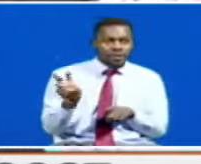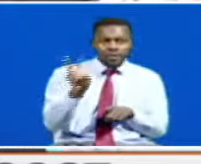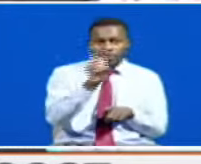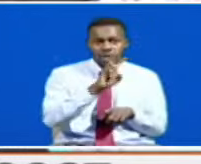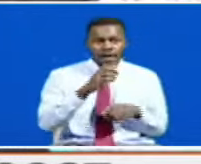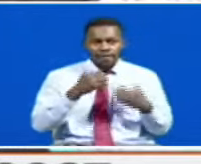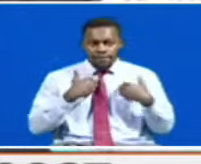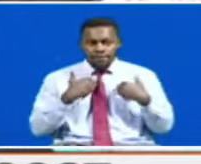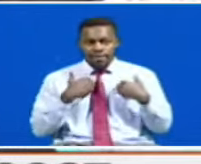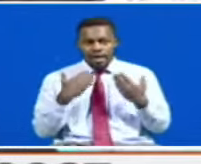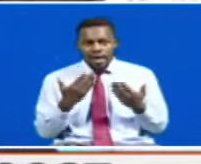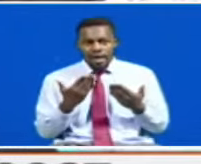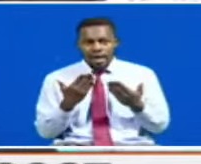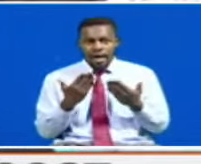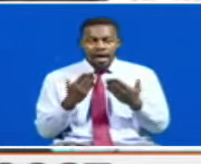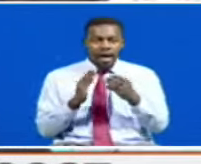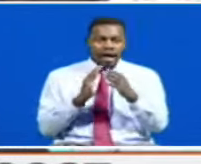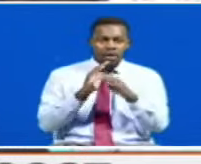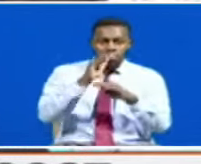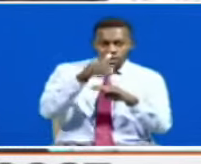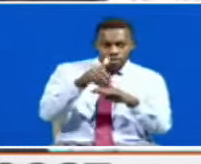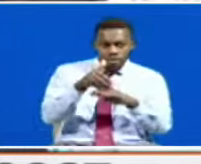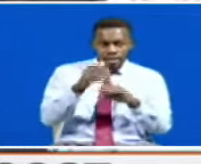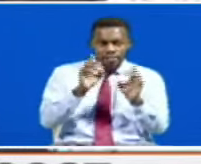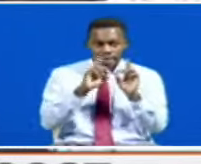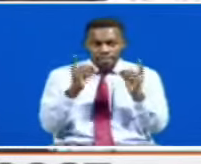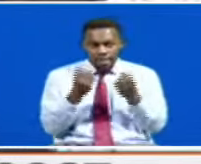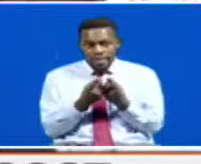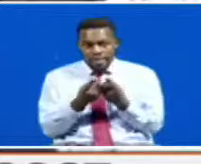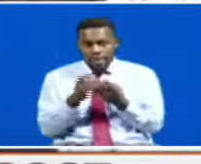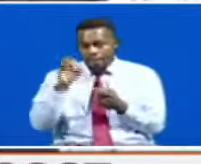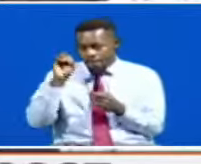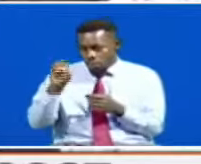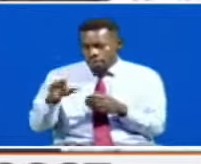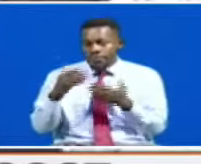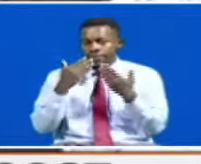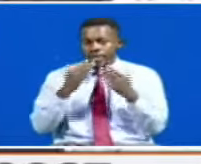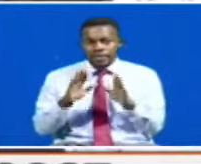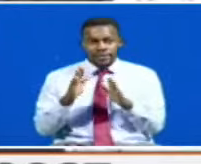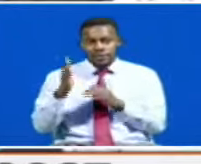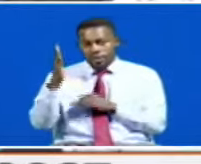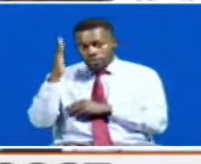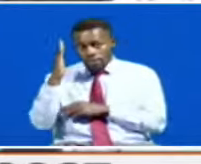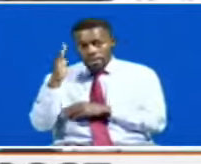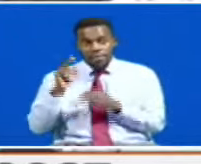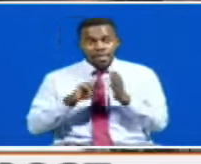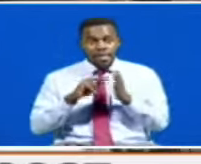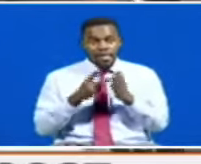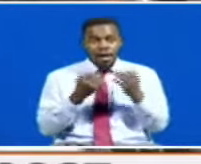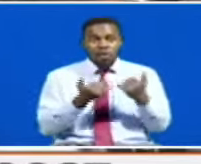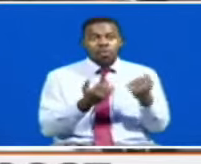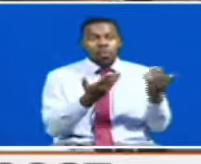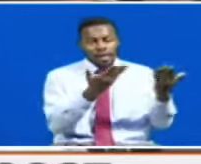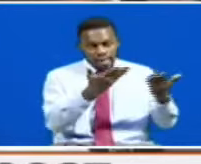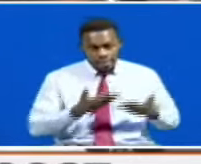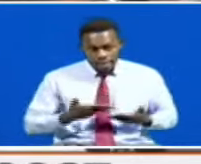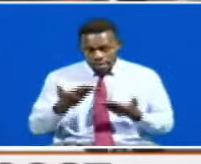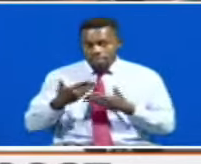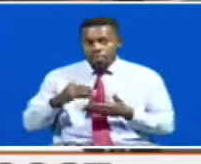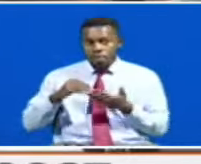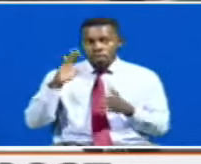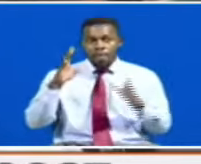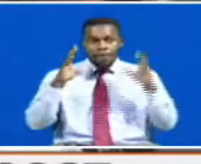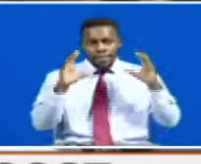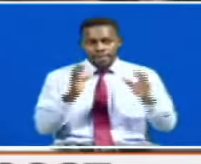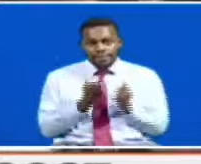here which we've put in place. So we are welcoming more vessels to Mombasa. We're looking forward